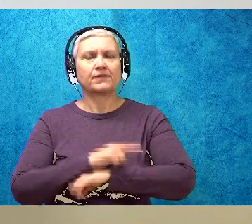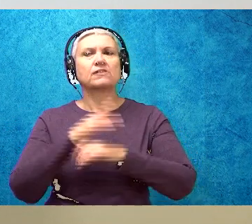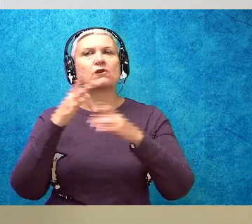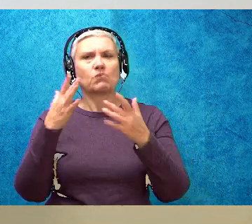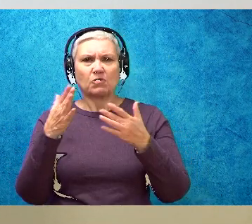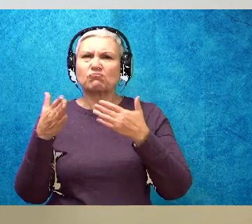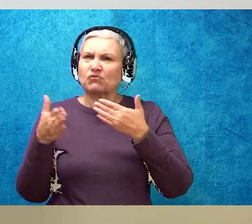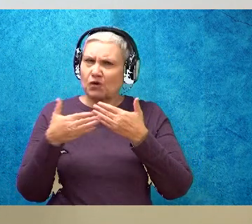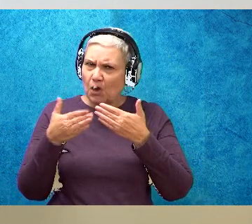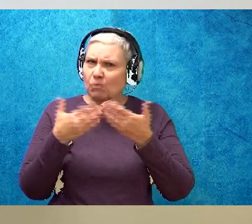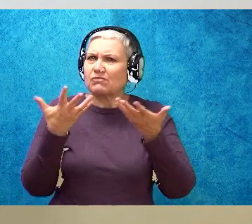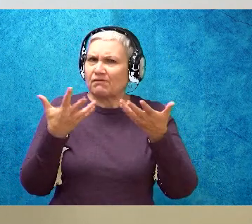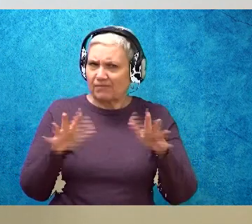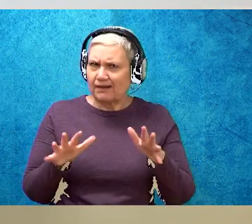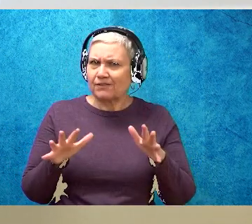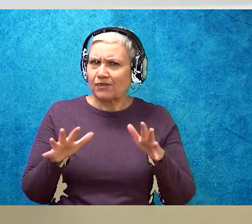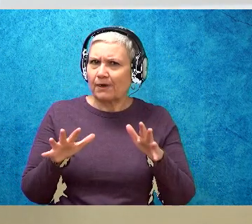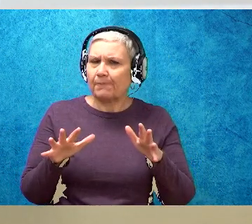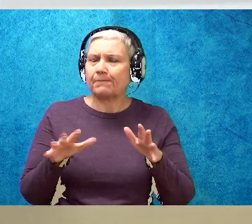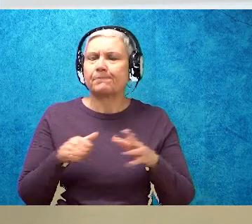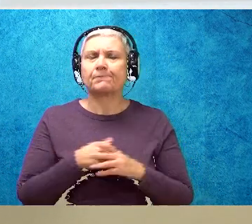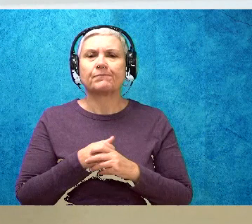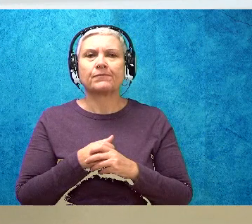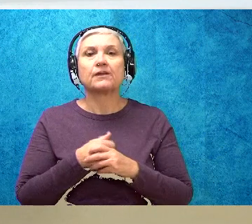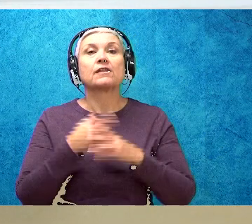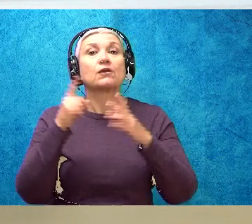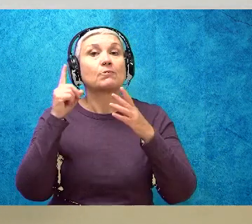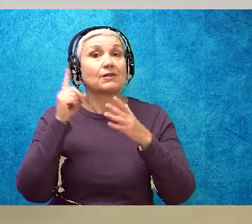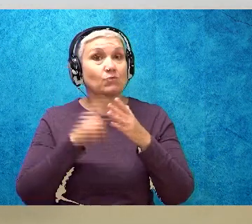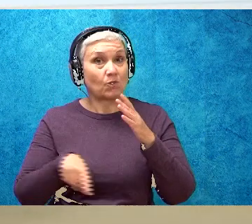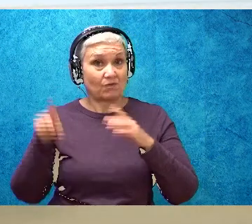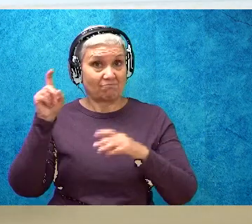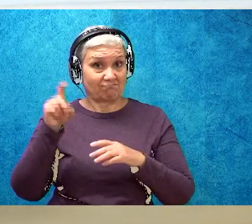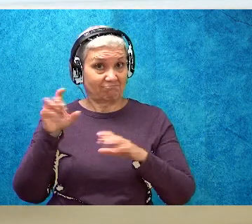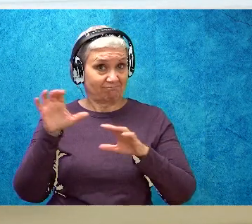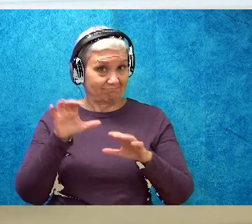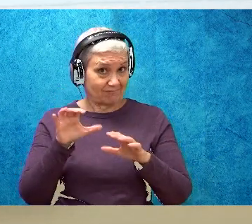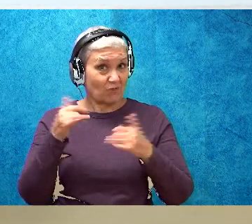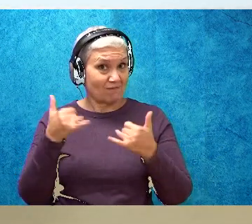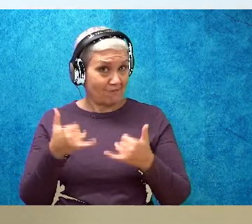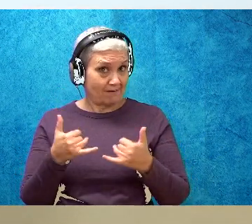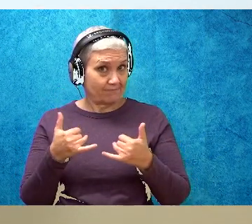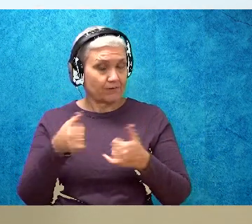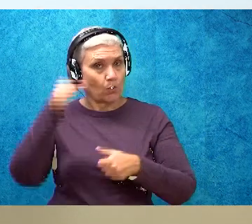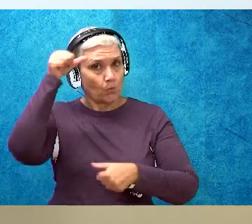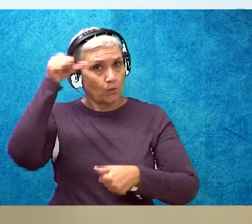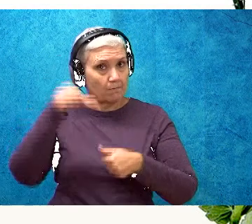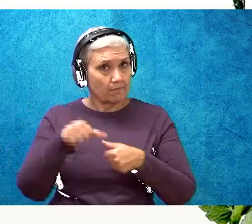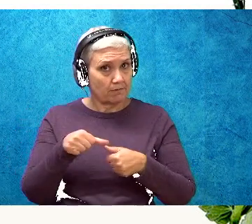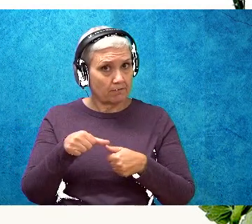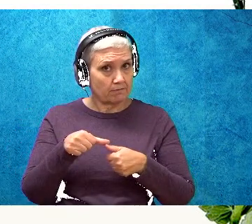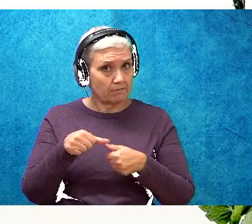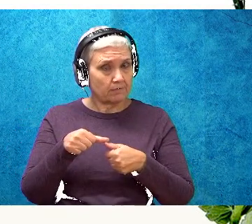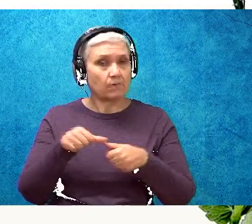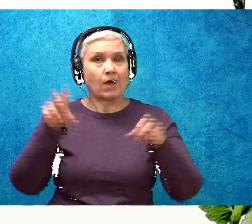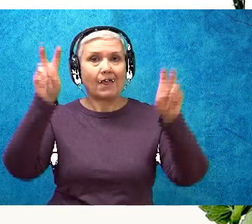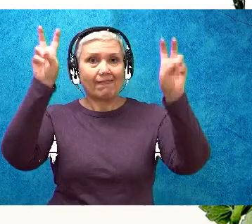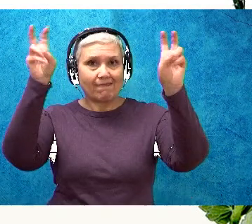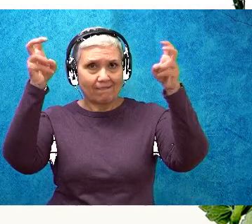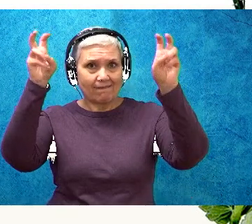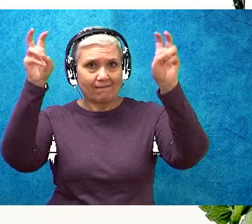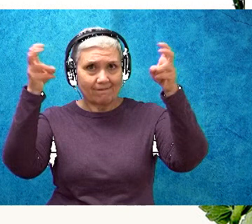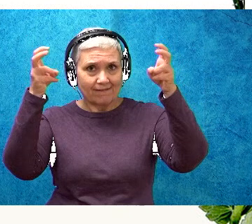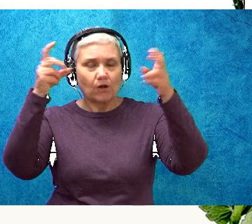up quickly, and this is what we need to do. Remember, theme is what